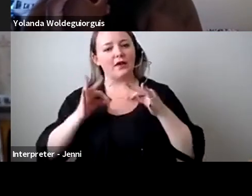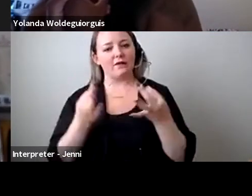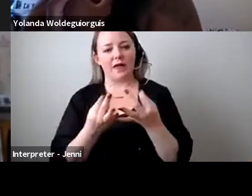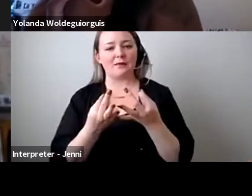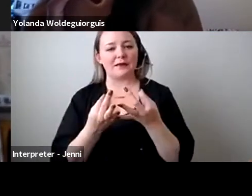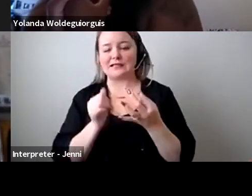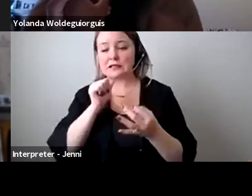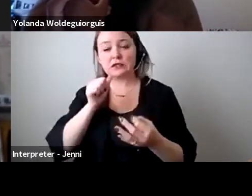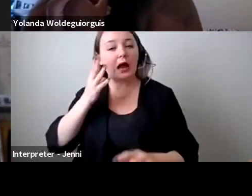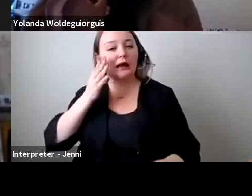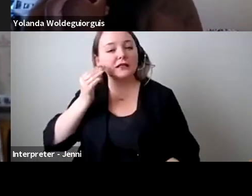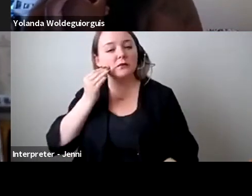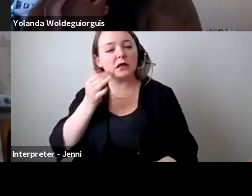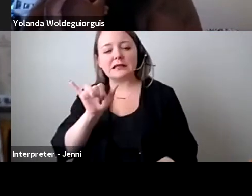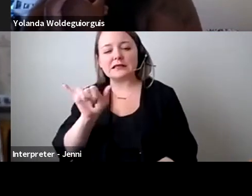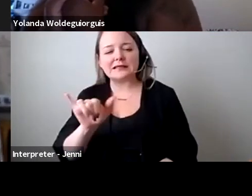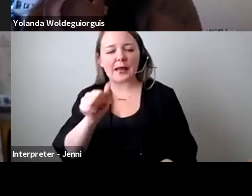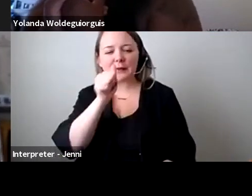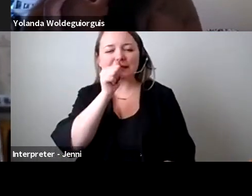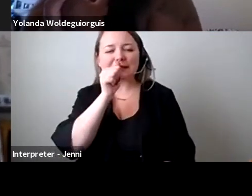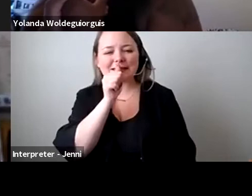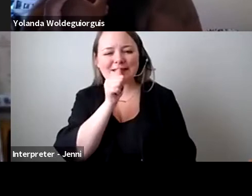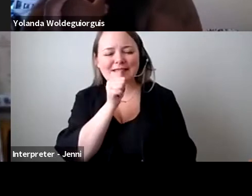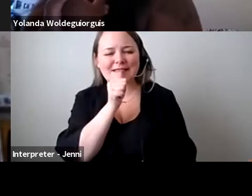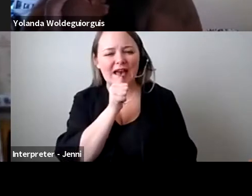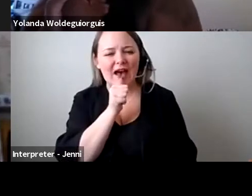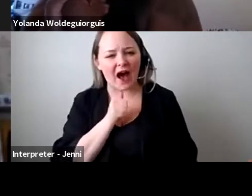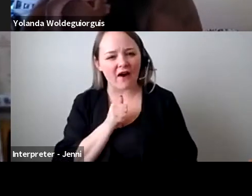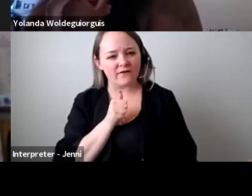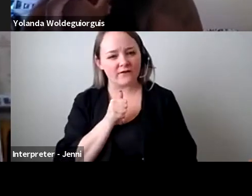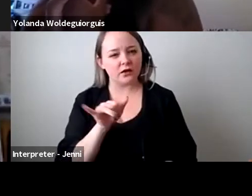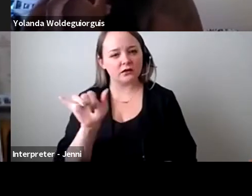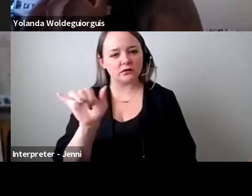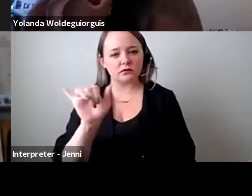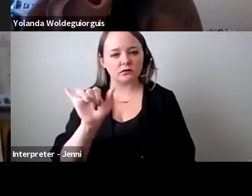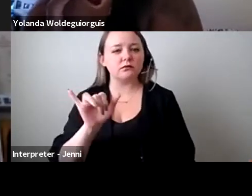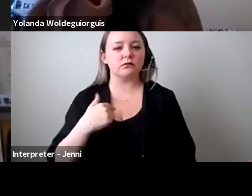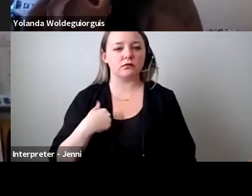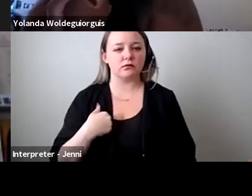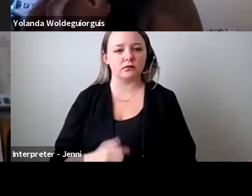through and suffer the pain that I did.